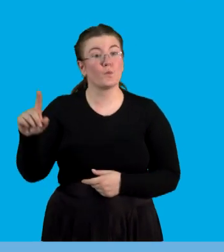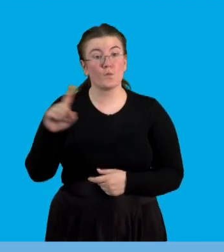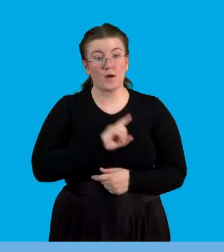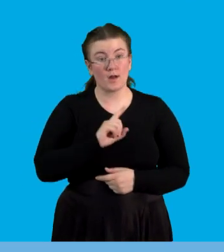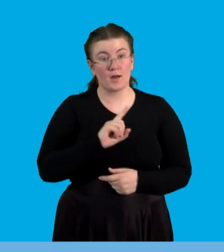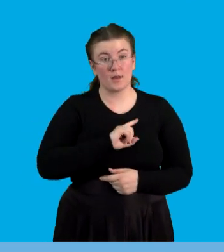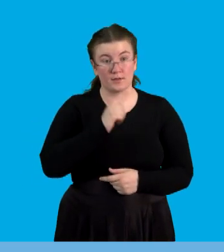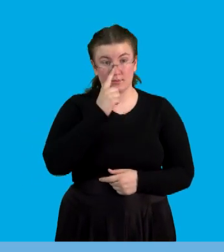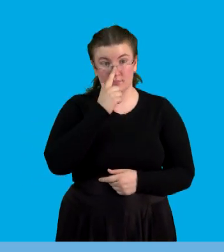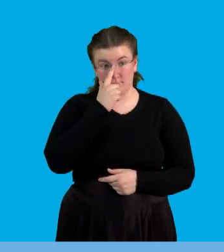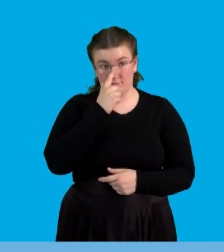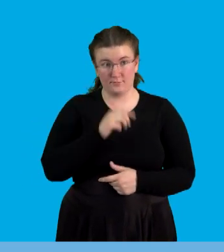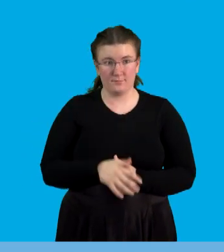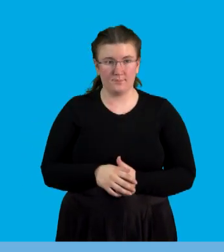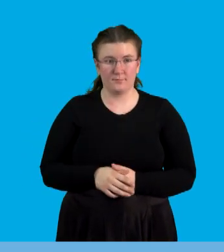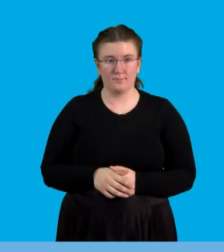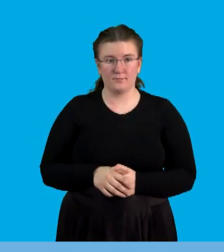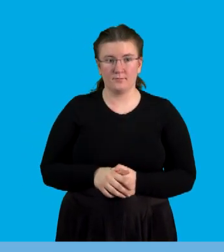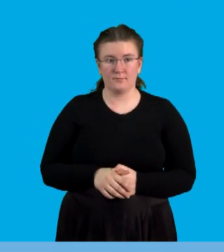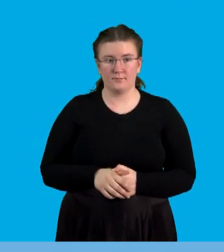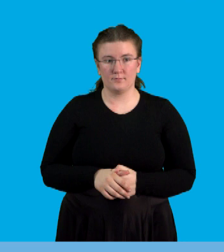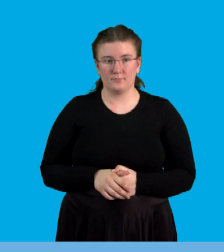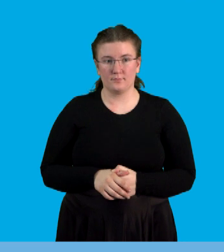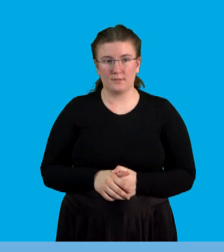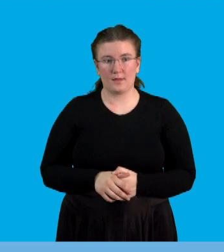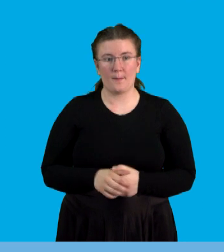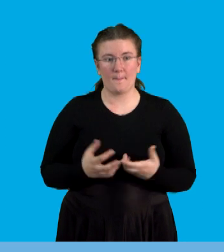everywhere. Why? Because the amount of matter